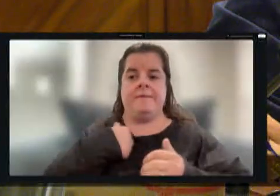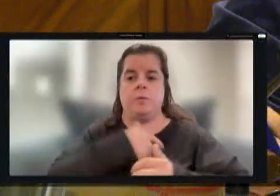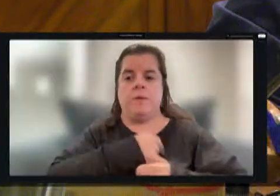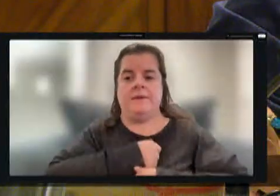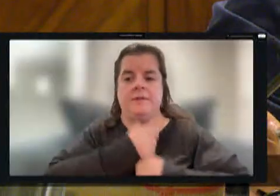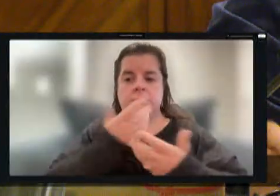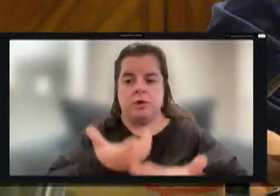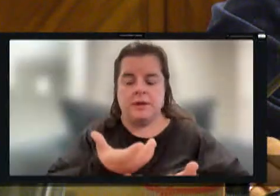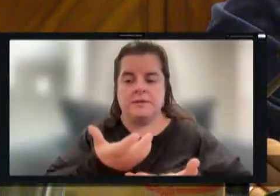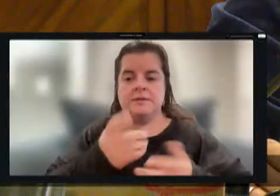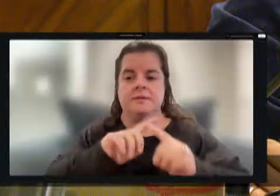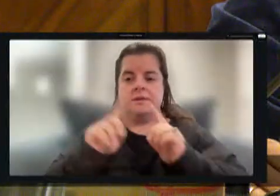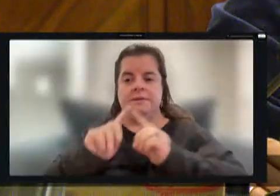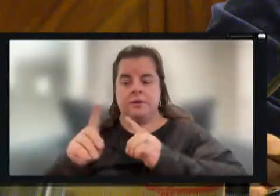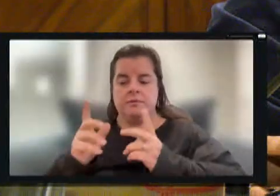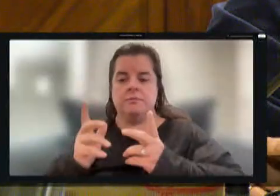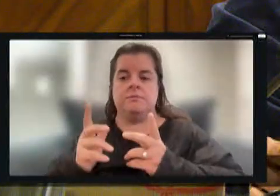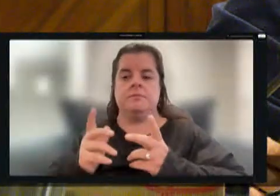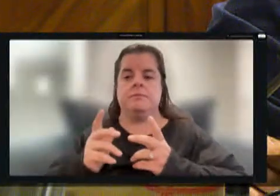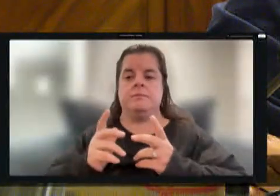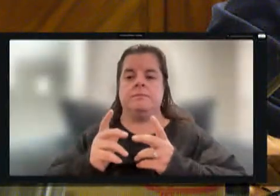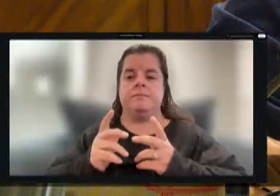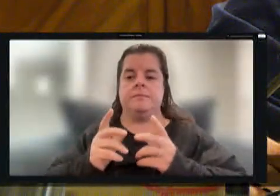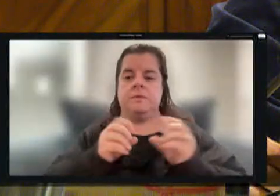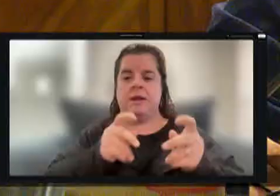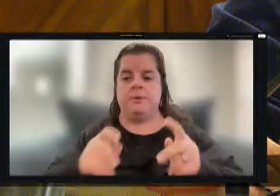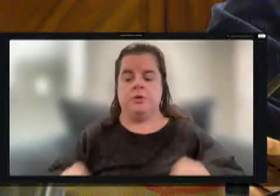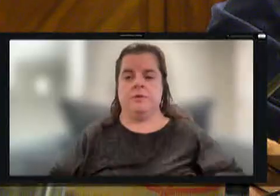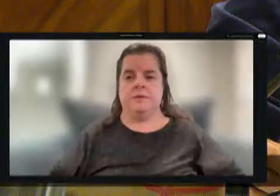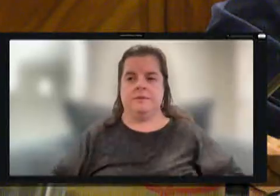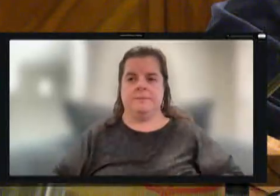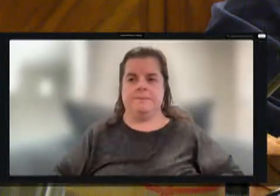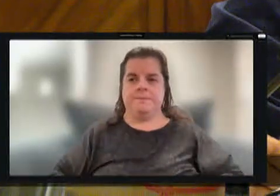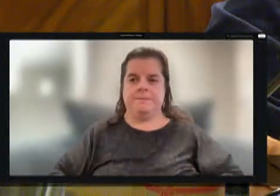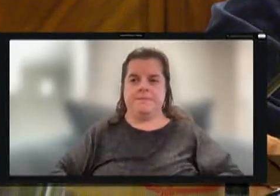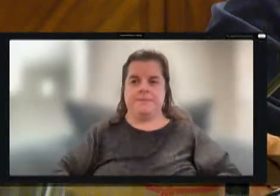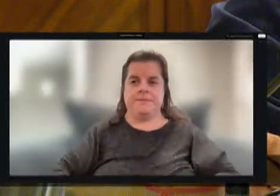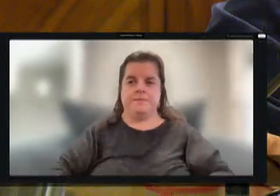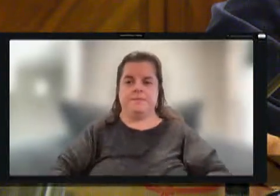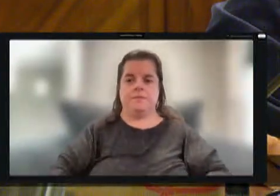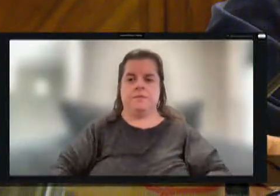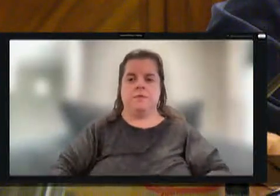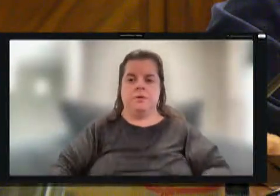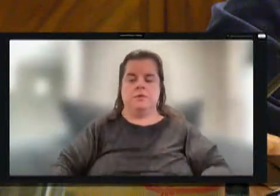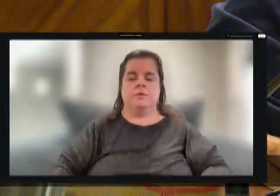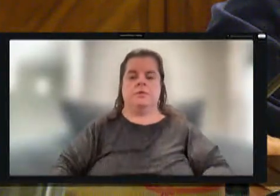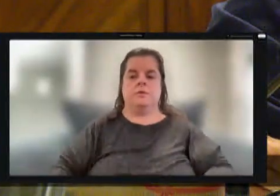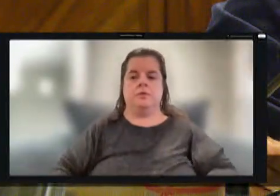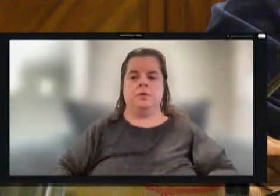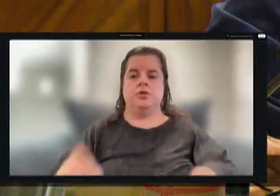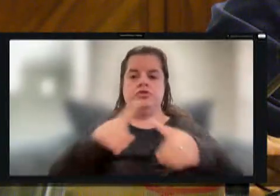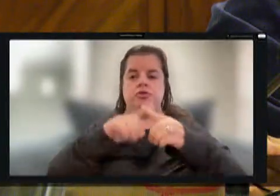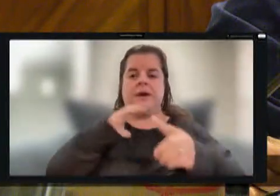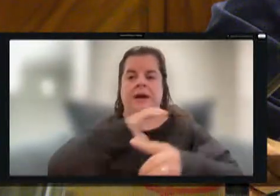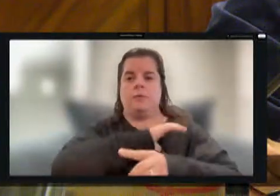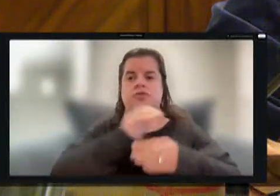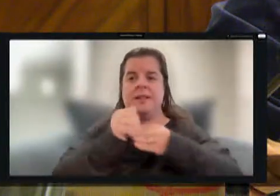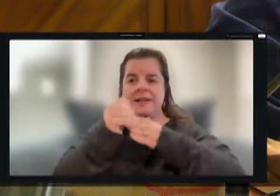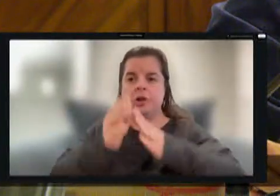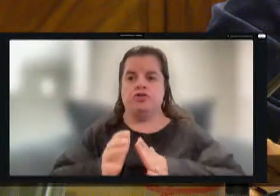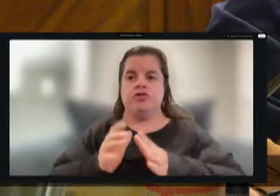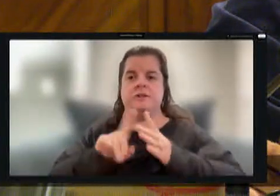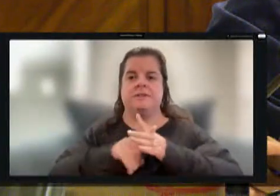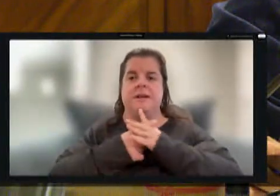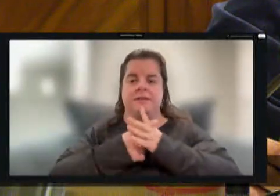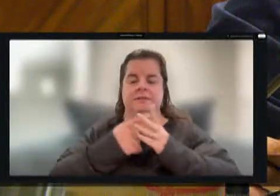in different opportunities to council leadership since the preliminary budget was